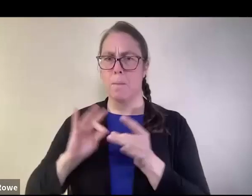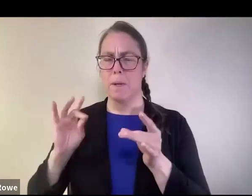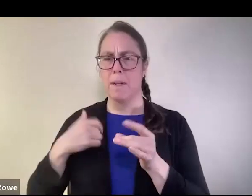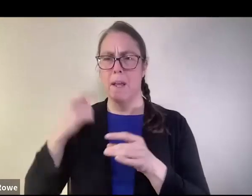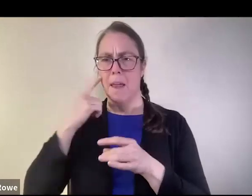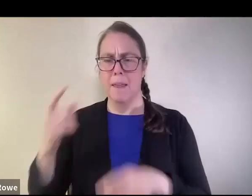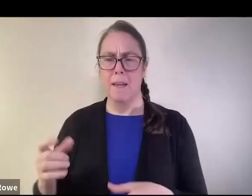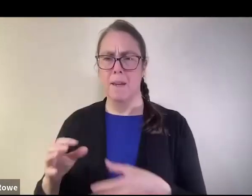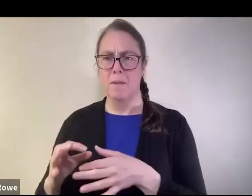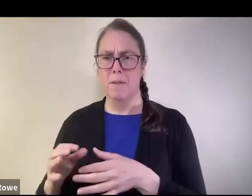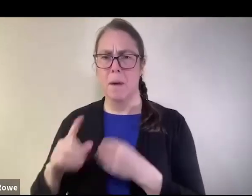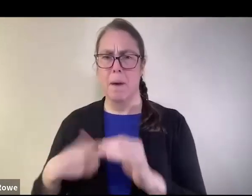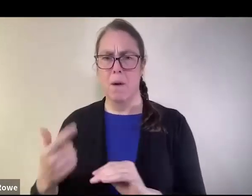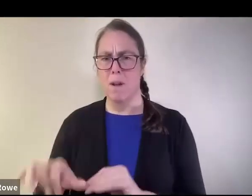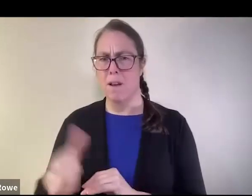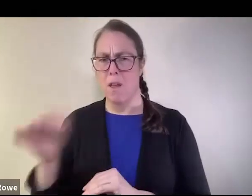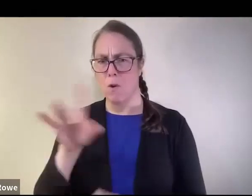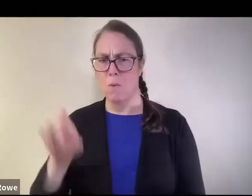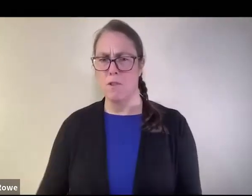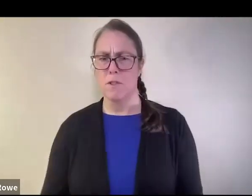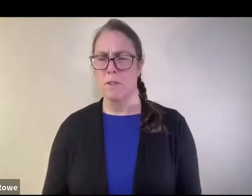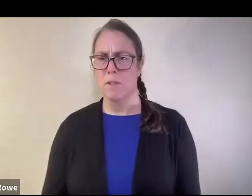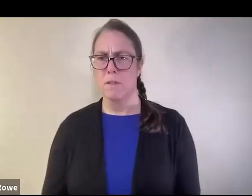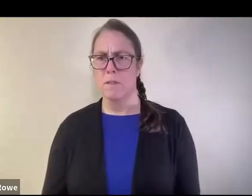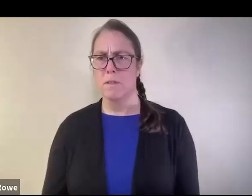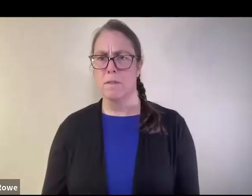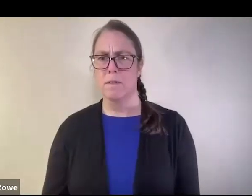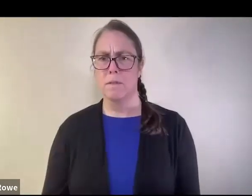last question. Okay.